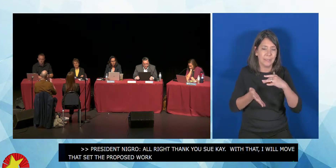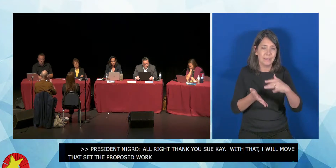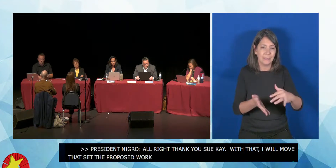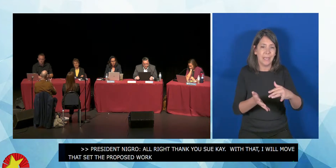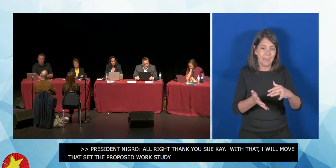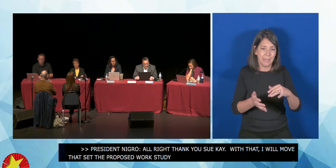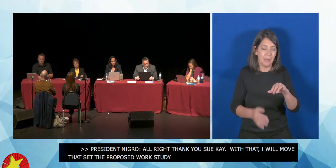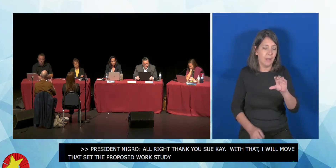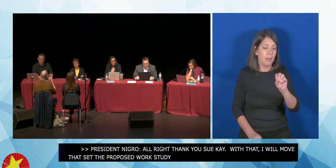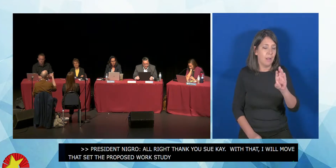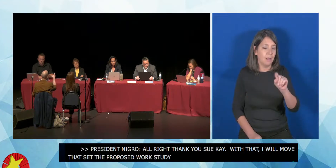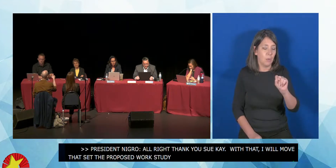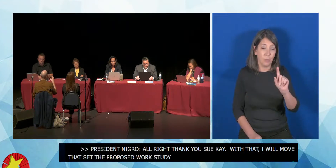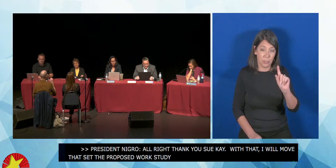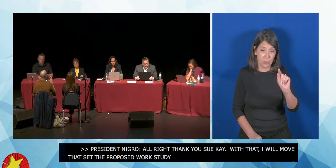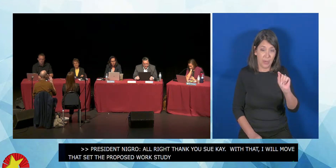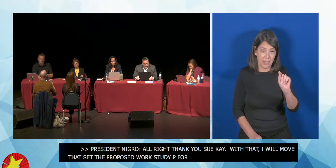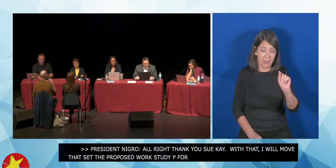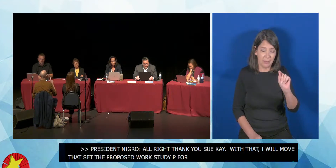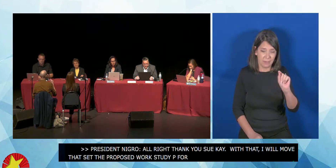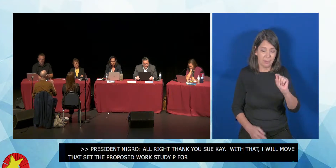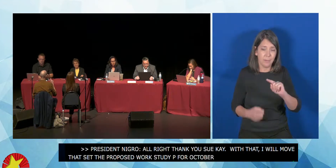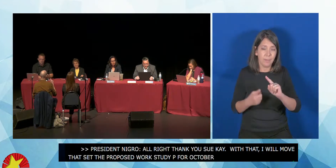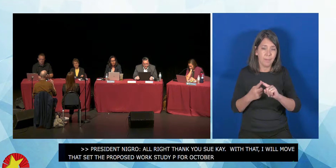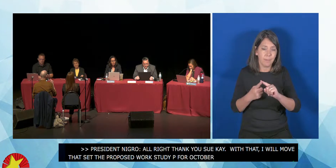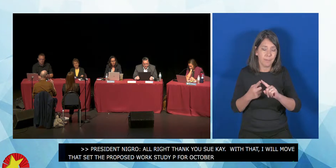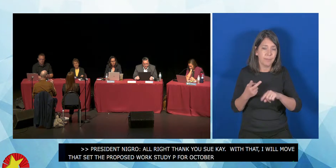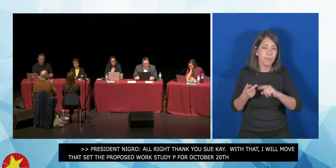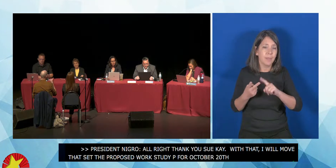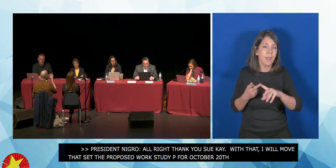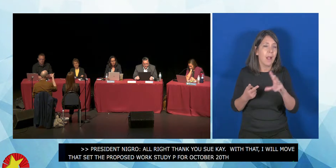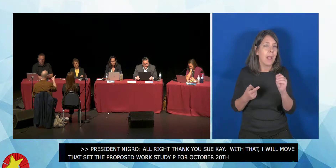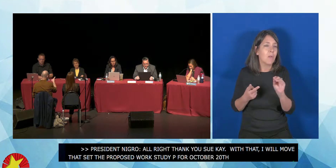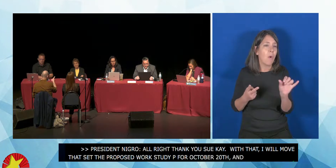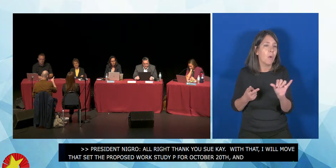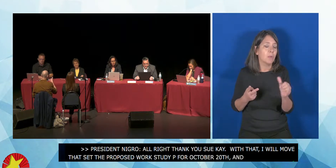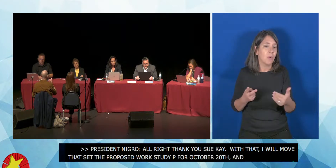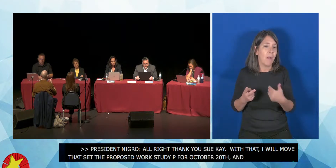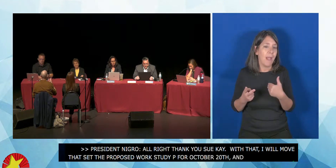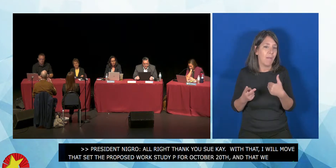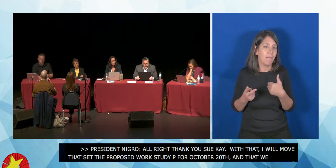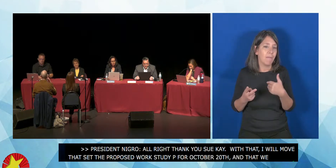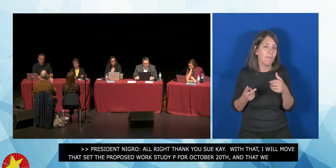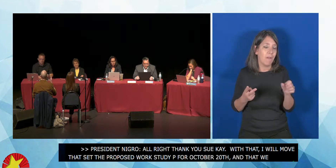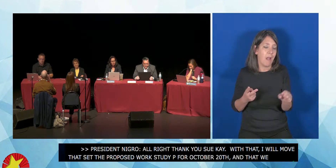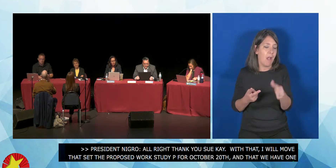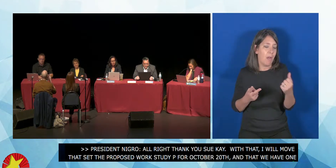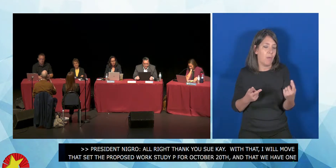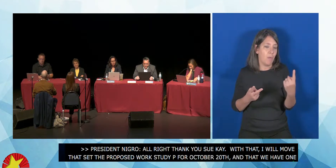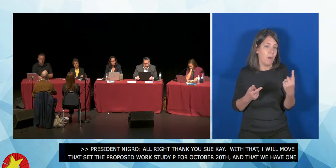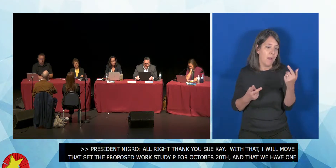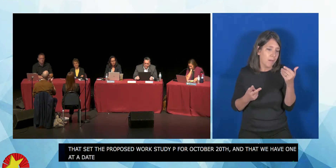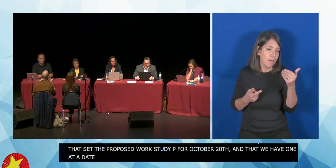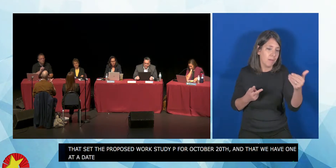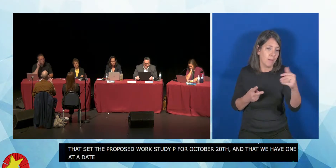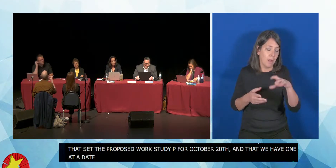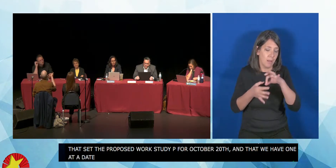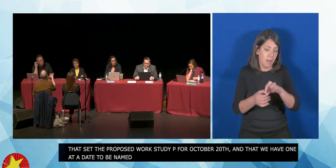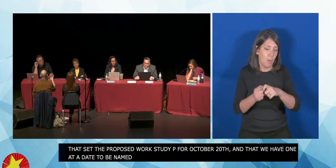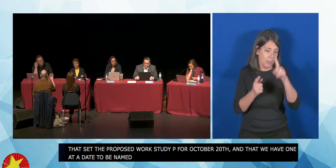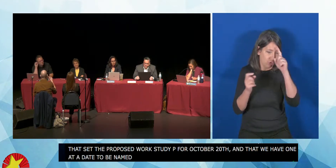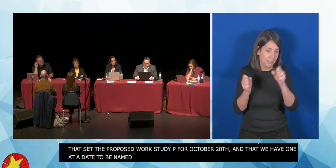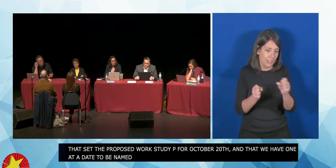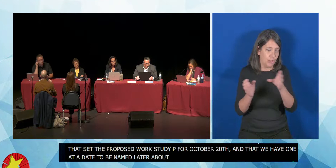for October 20th, and that we have one at a date to be named later about the strategic plan